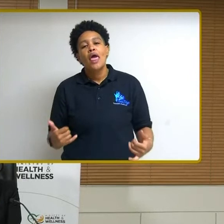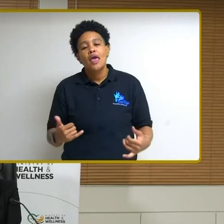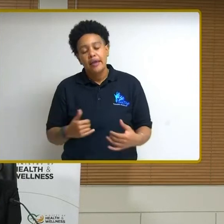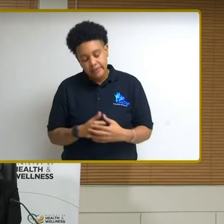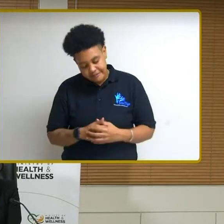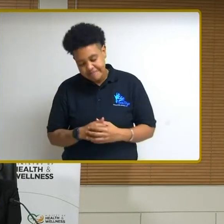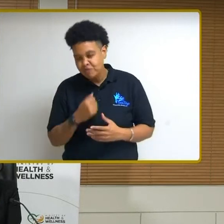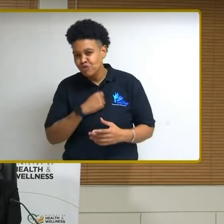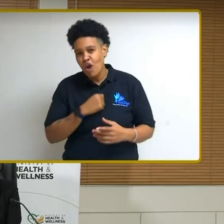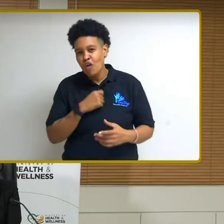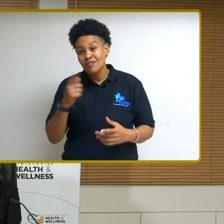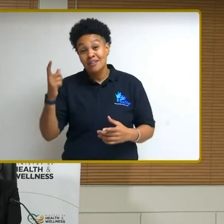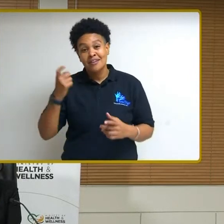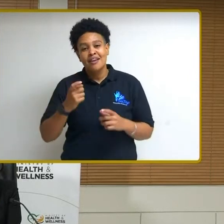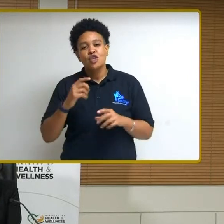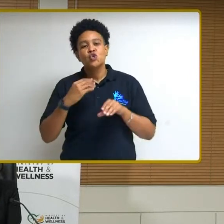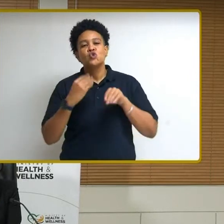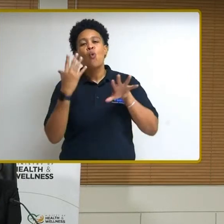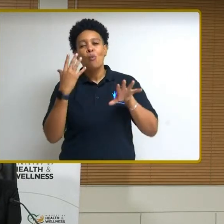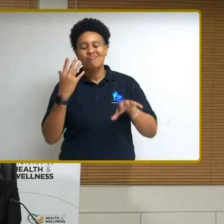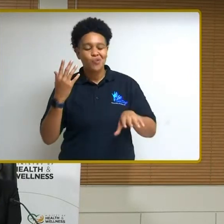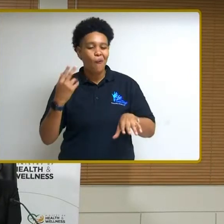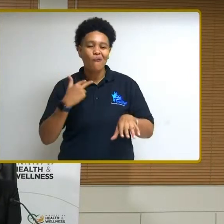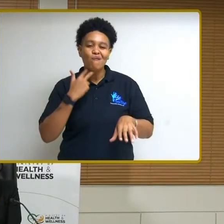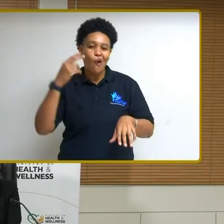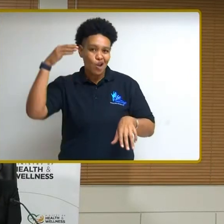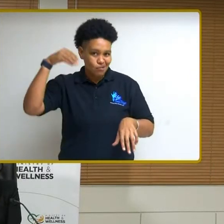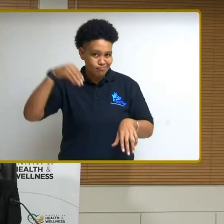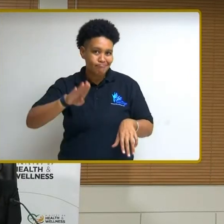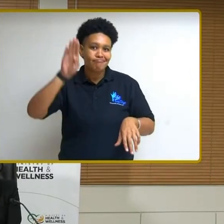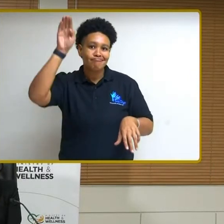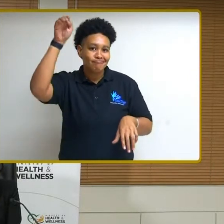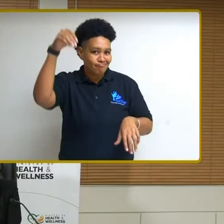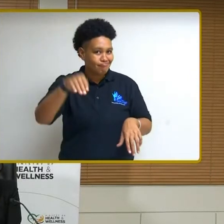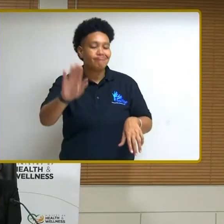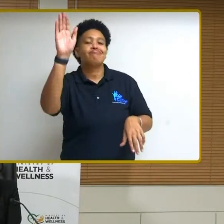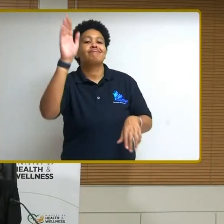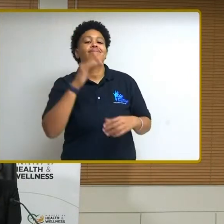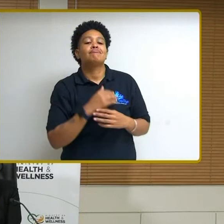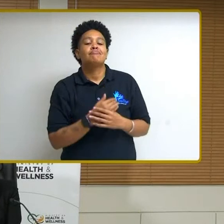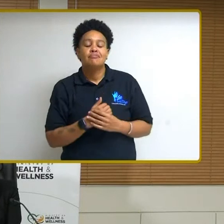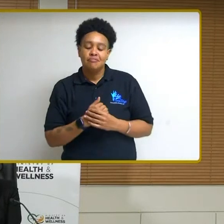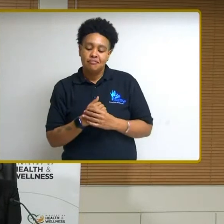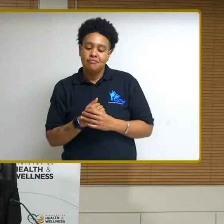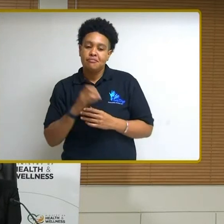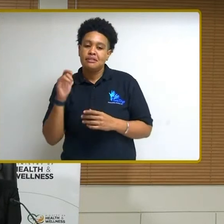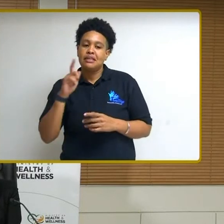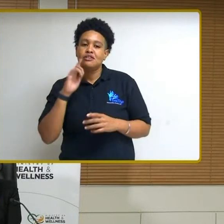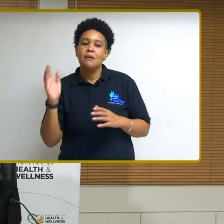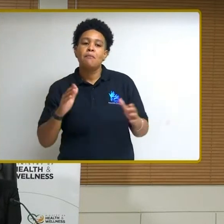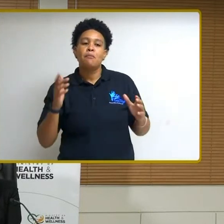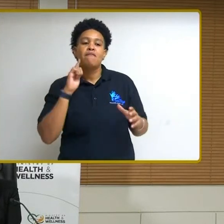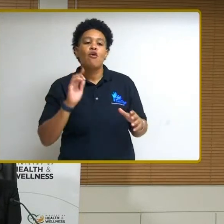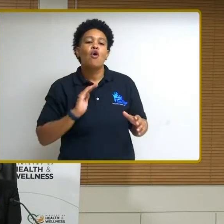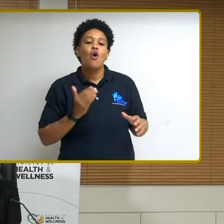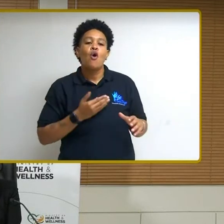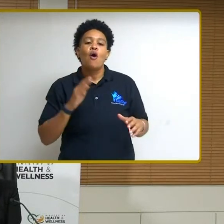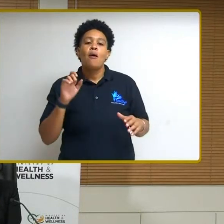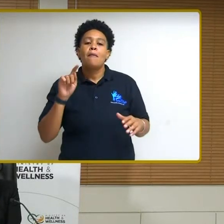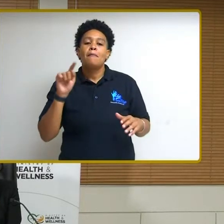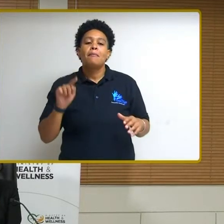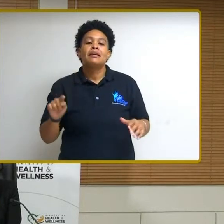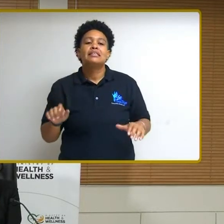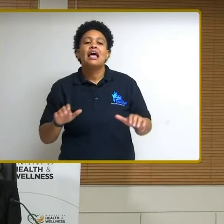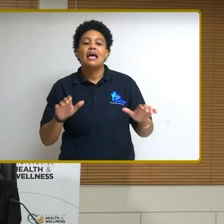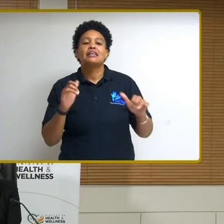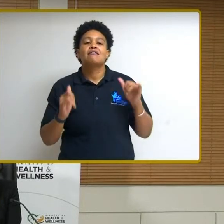the regions, and that is certainly in preparation for our blitz activities, which will